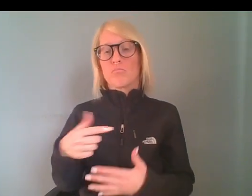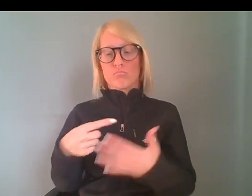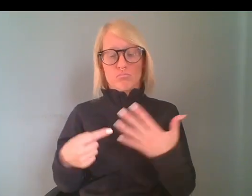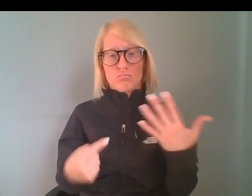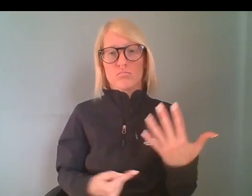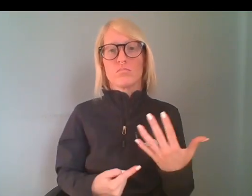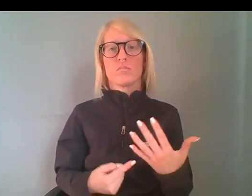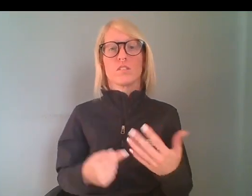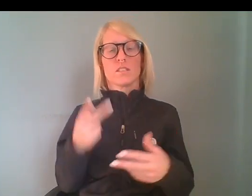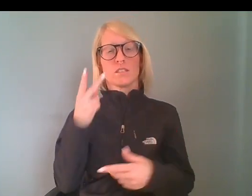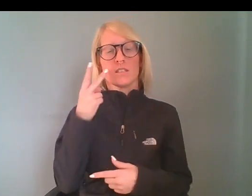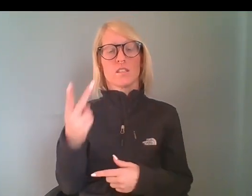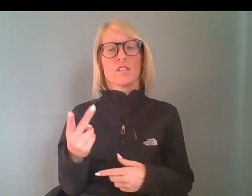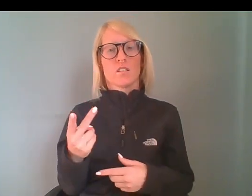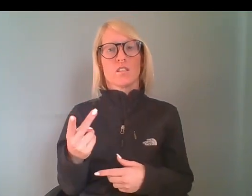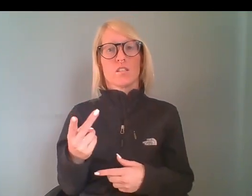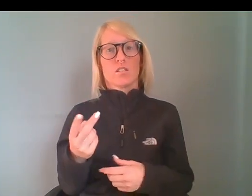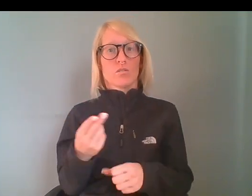account.